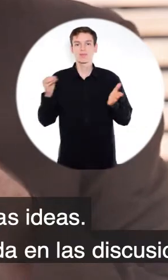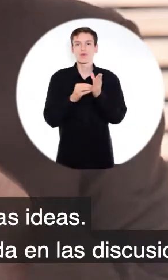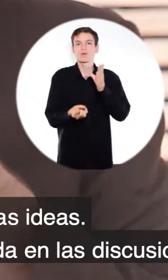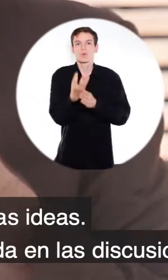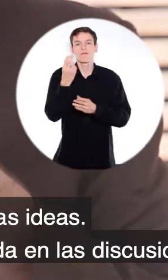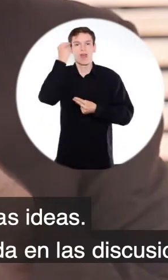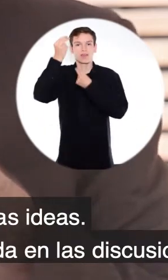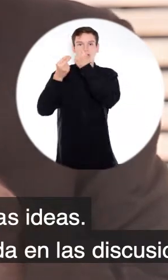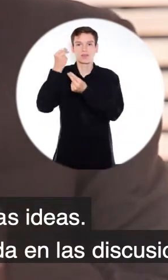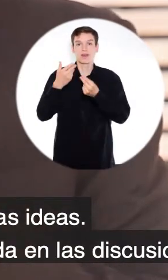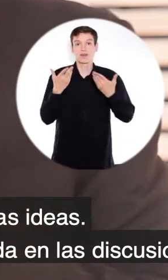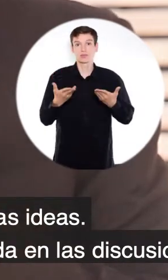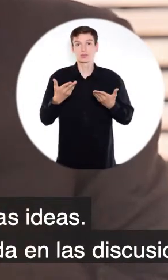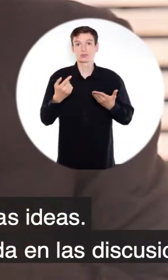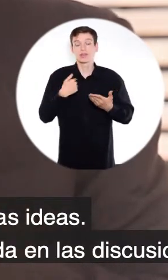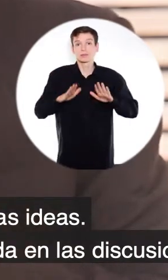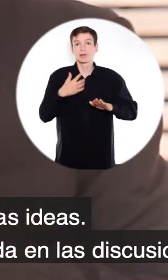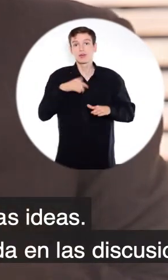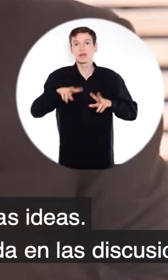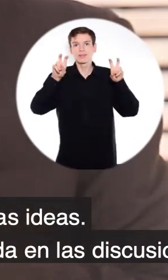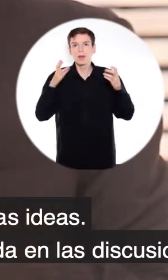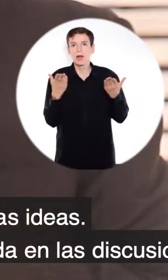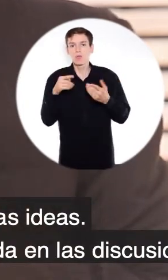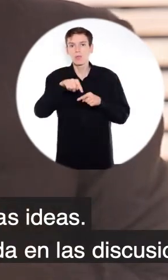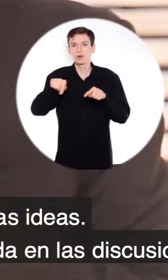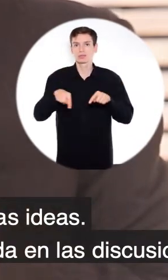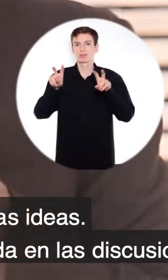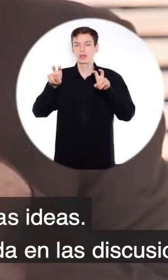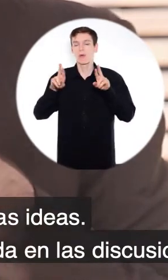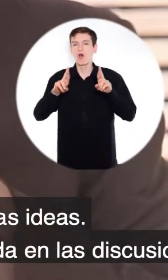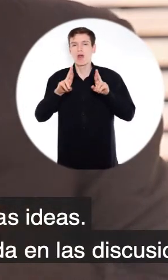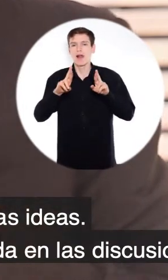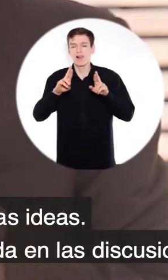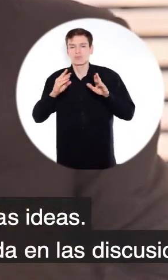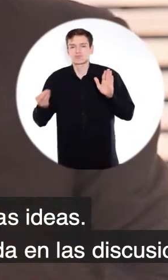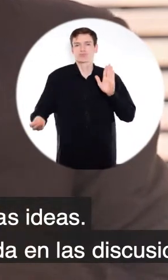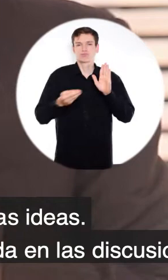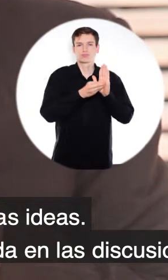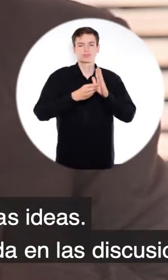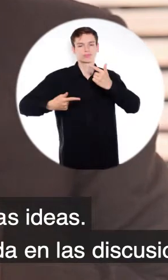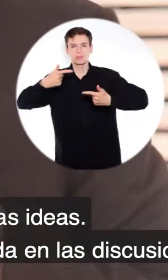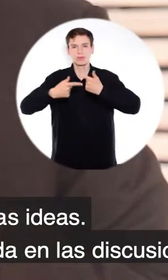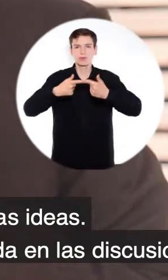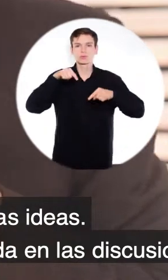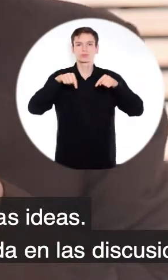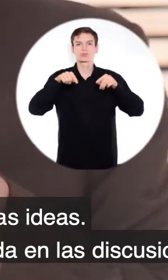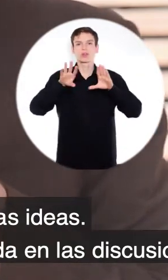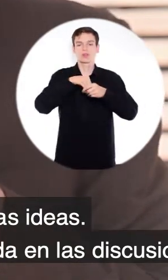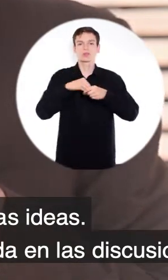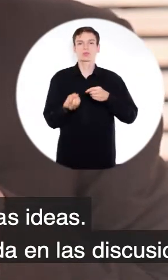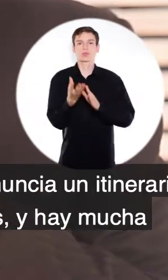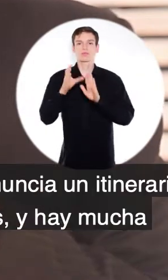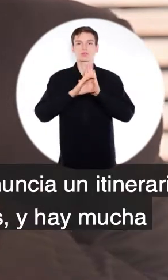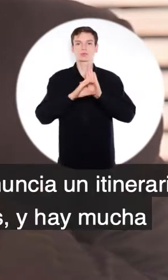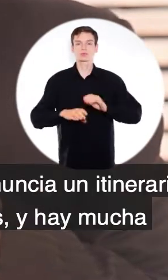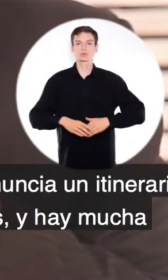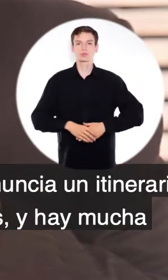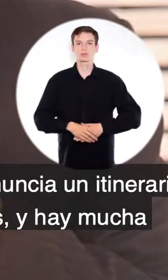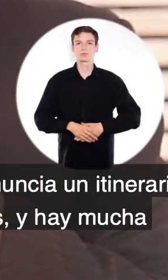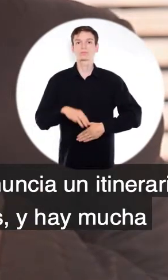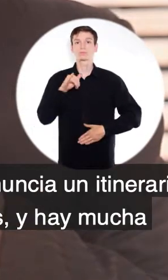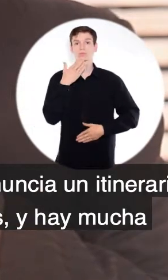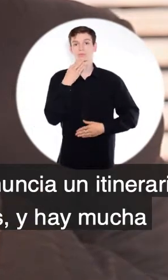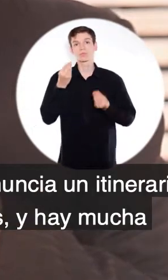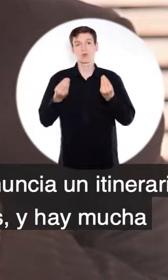update and to bring these new ideas in. And so I expect that that'll be a large part of the discussion, those kind of issues. And of